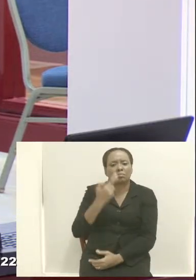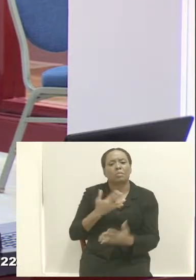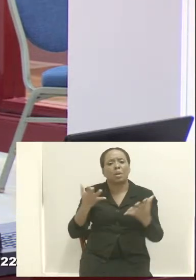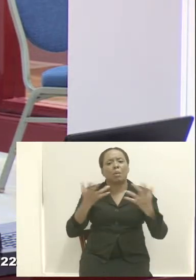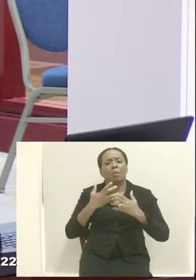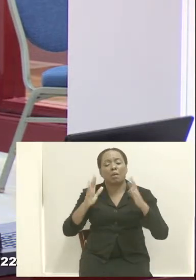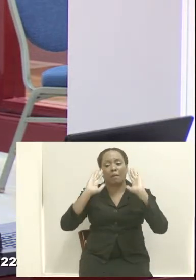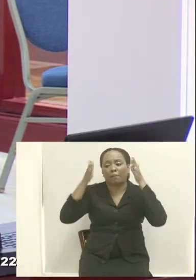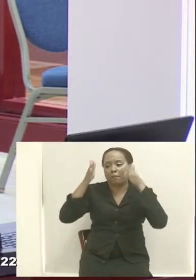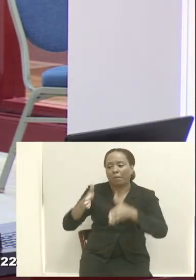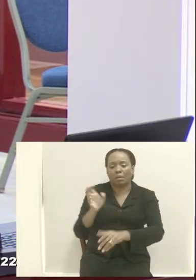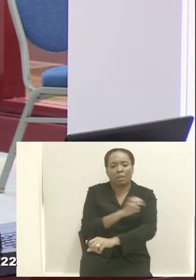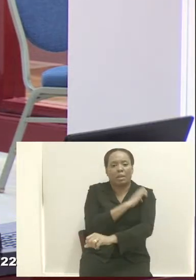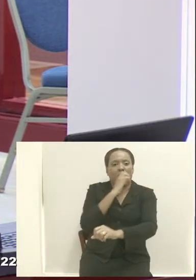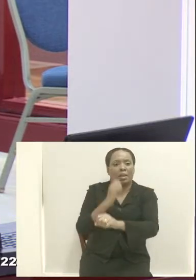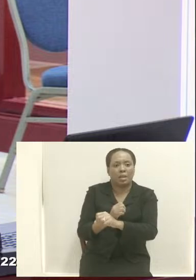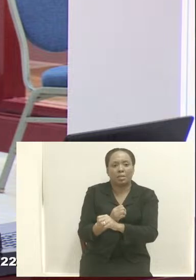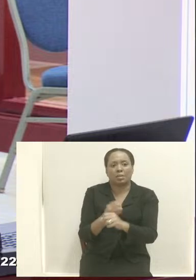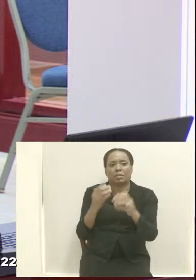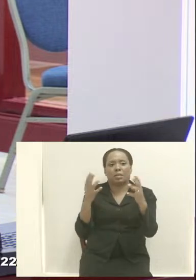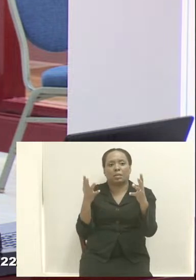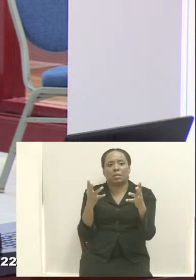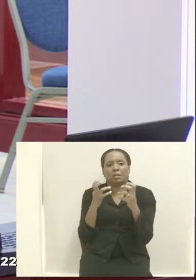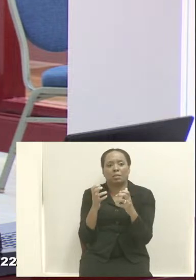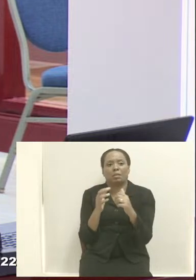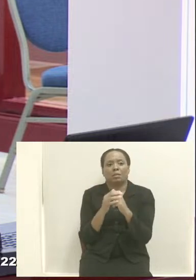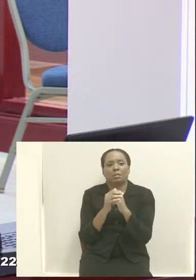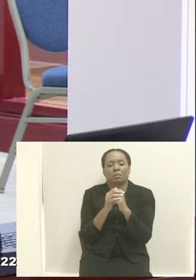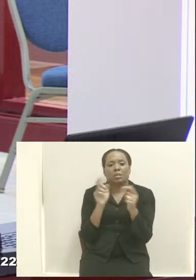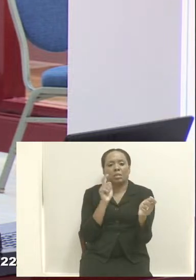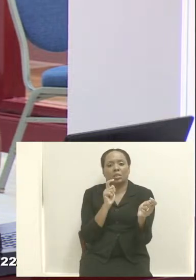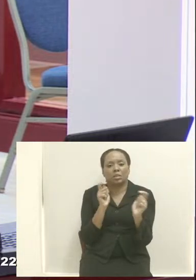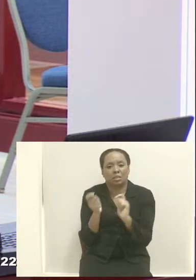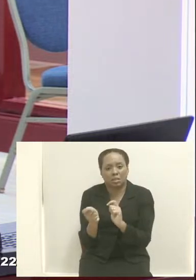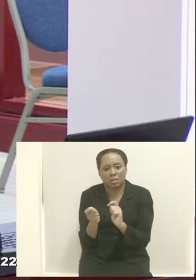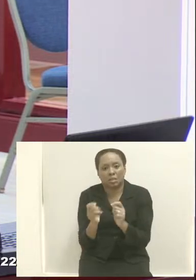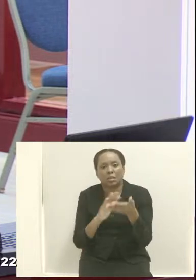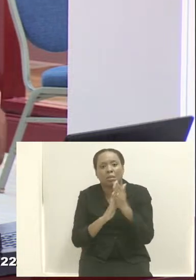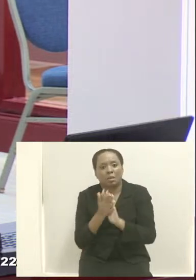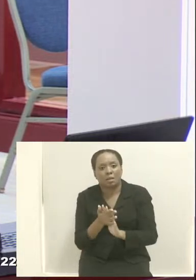HPS more, and that has higher energy consumption lights